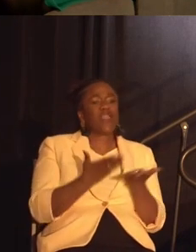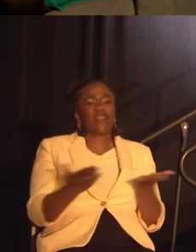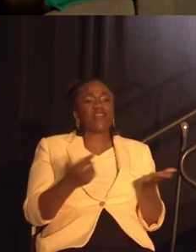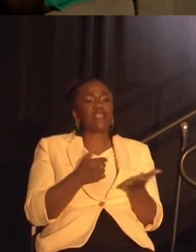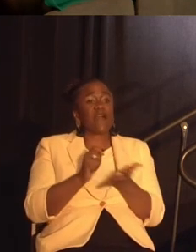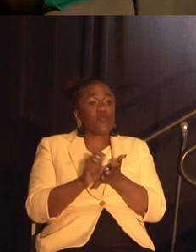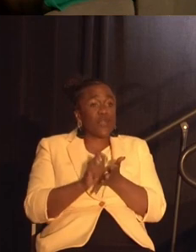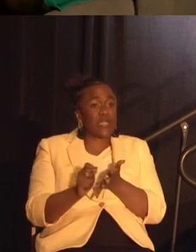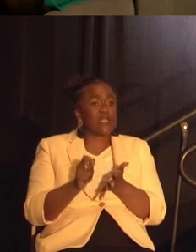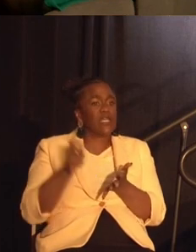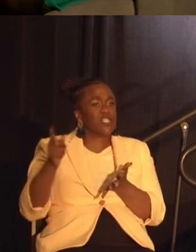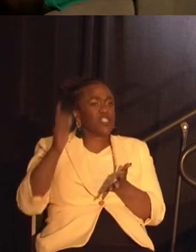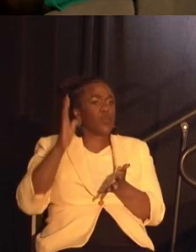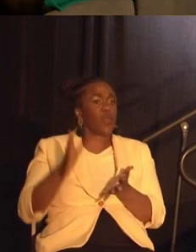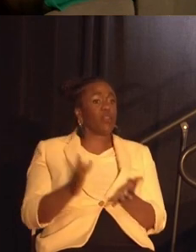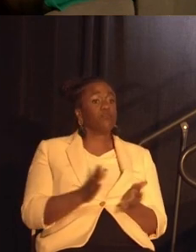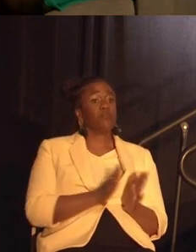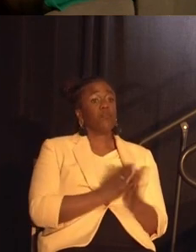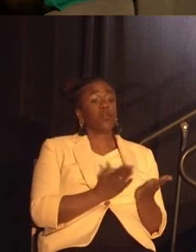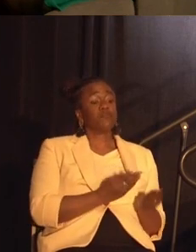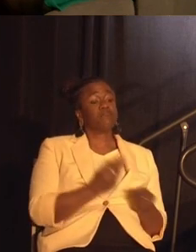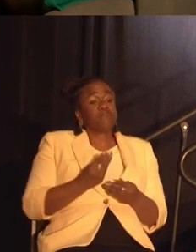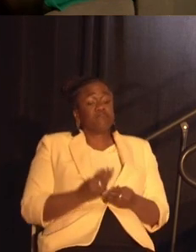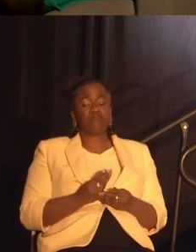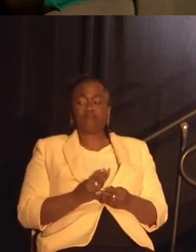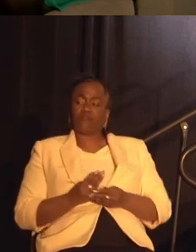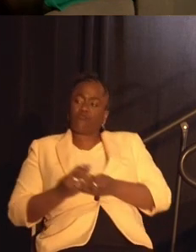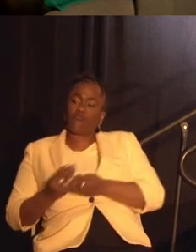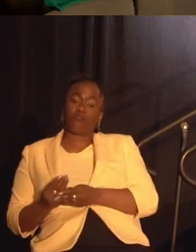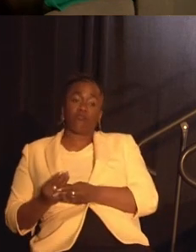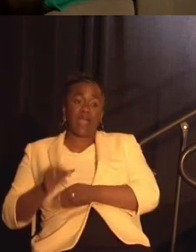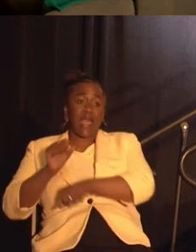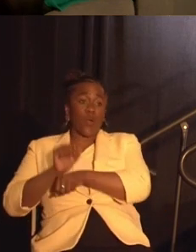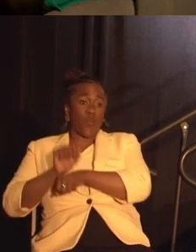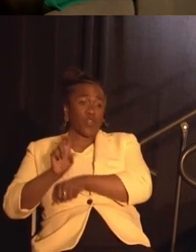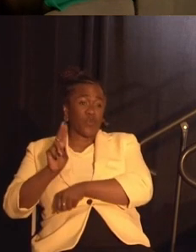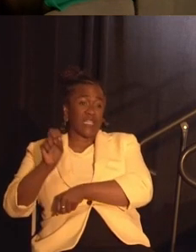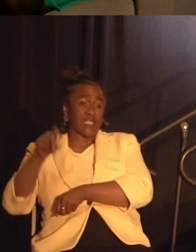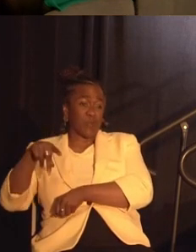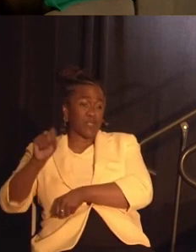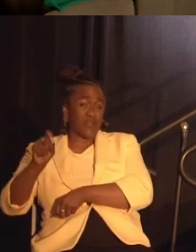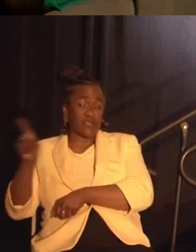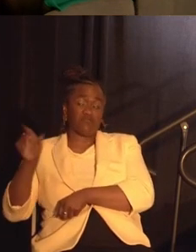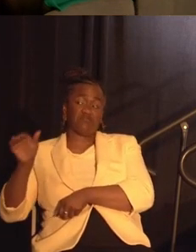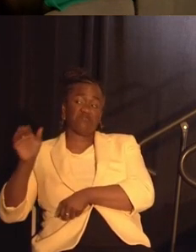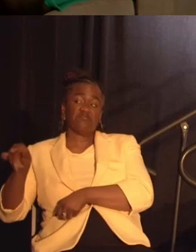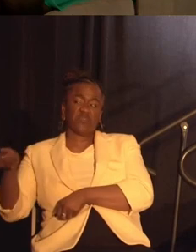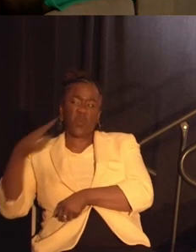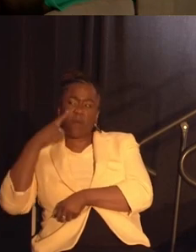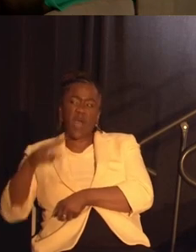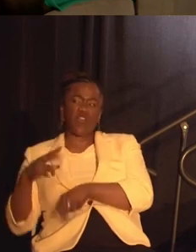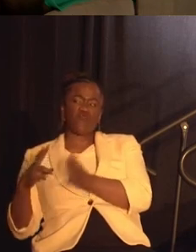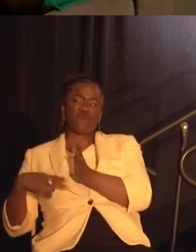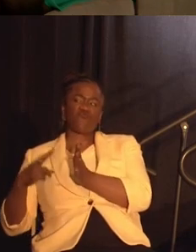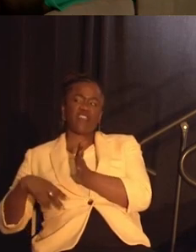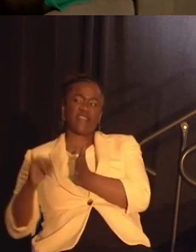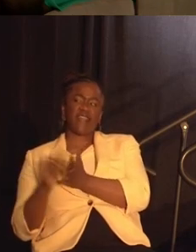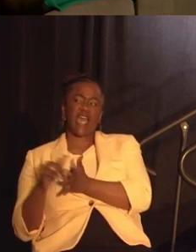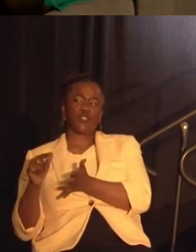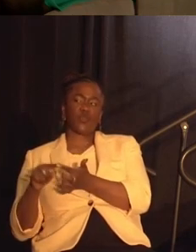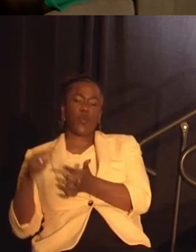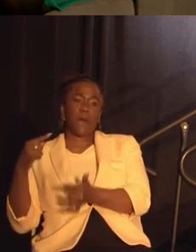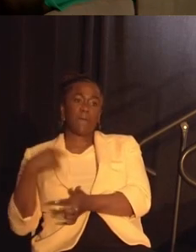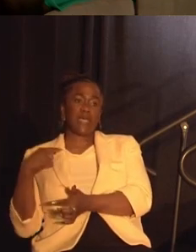and ask her coworkers at the post office night shift to read it to her, and